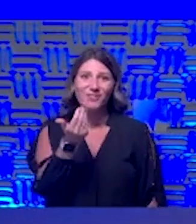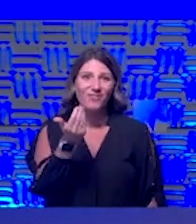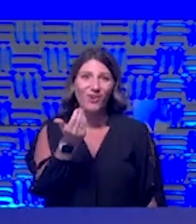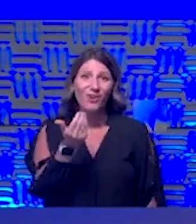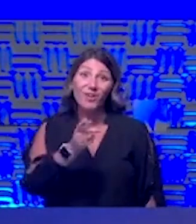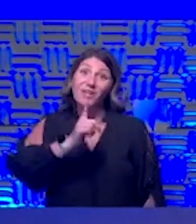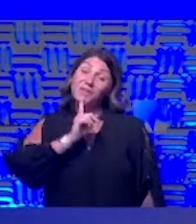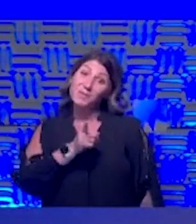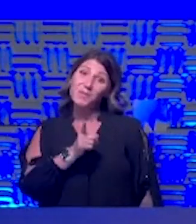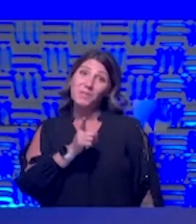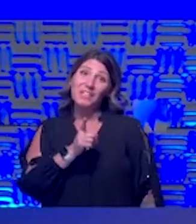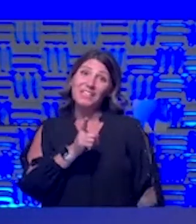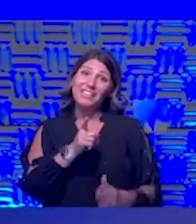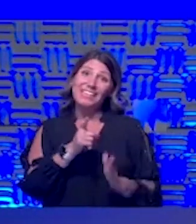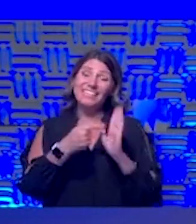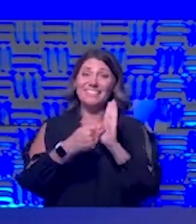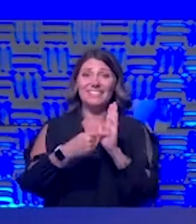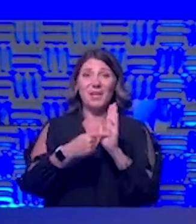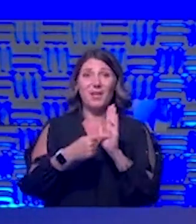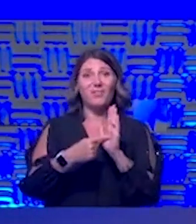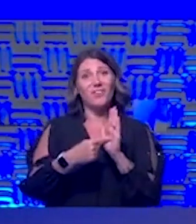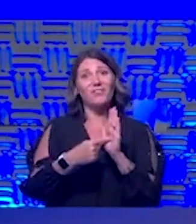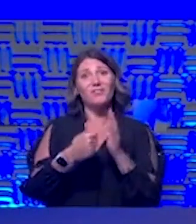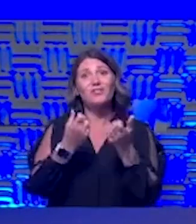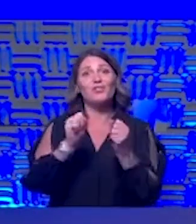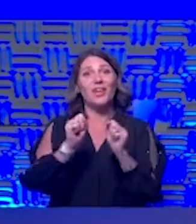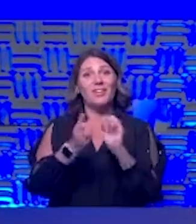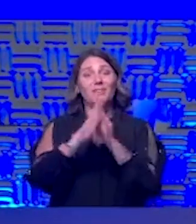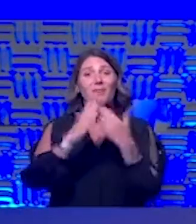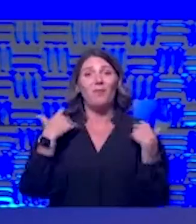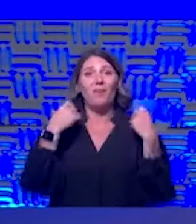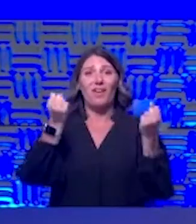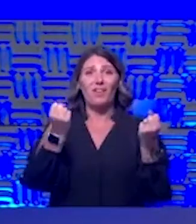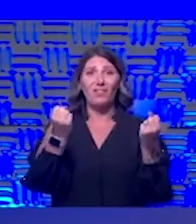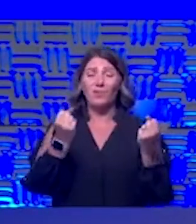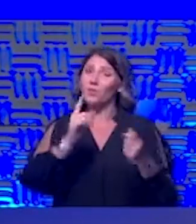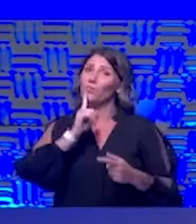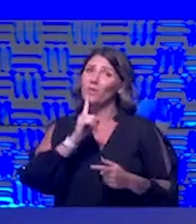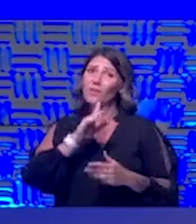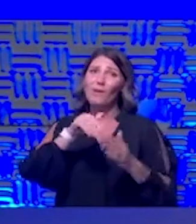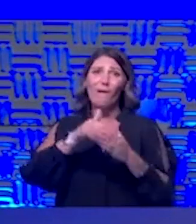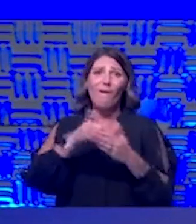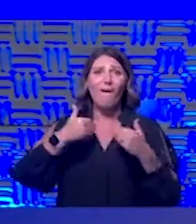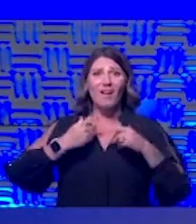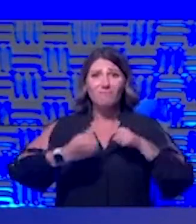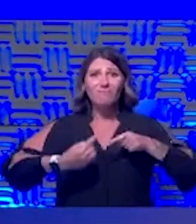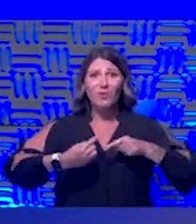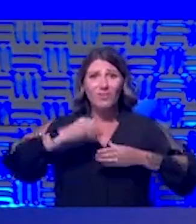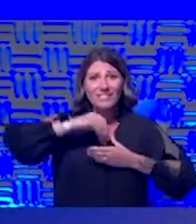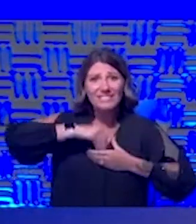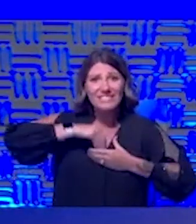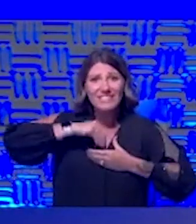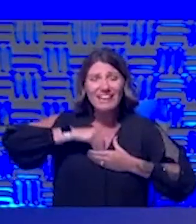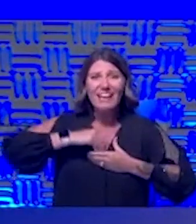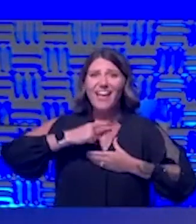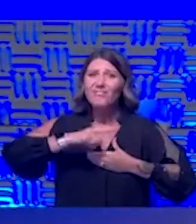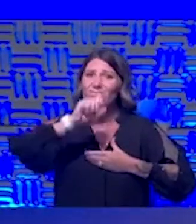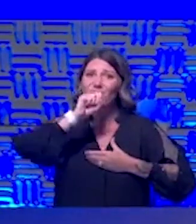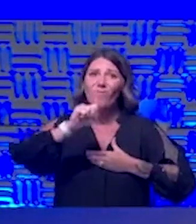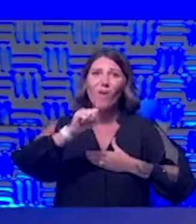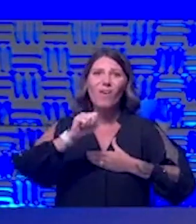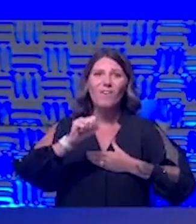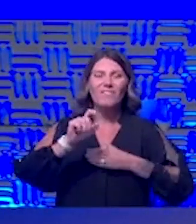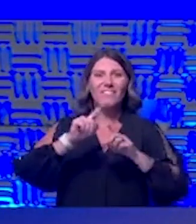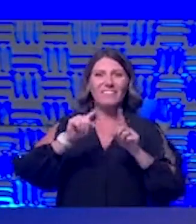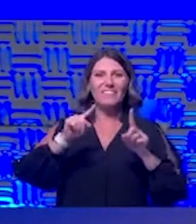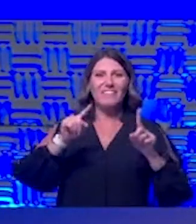really a sign of trying to be healthy. I think in the long run, we all have our battles within. I love that. I love the wolf and the two different